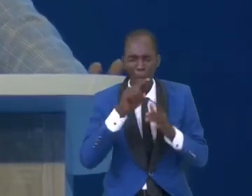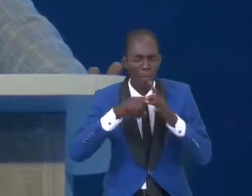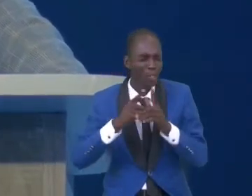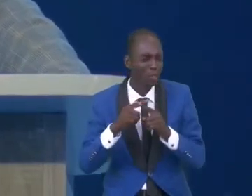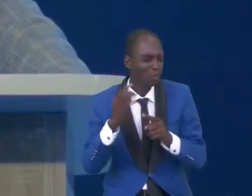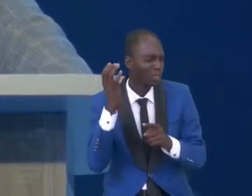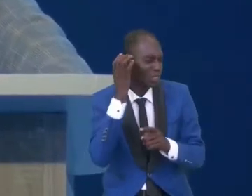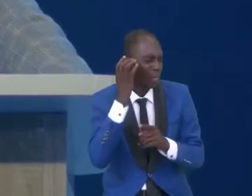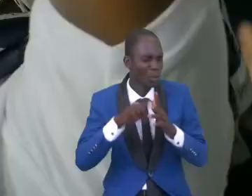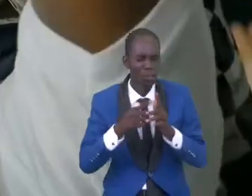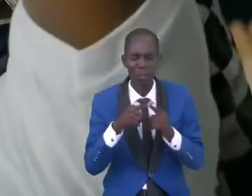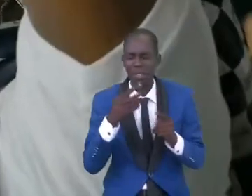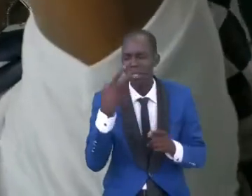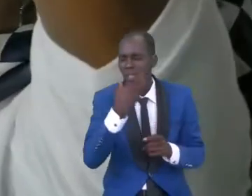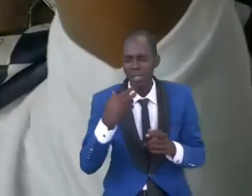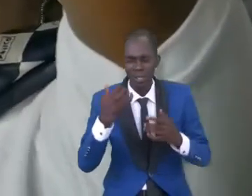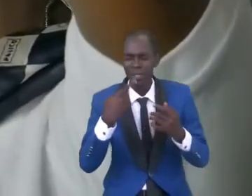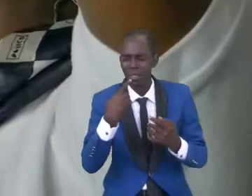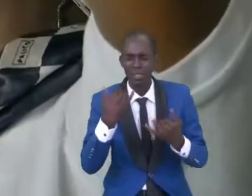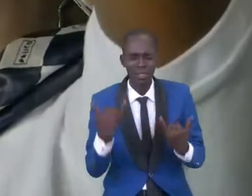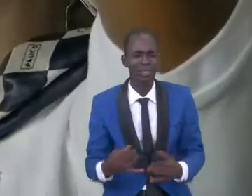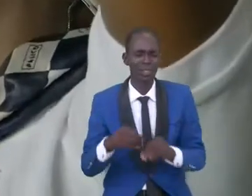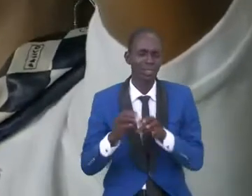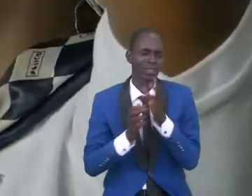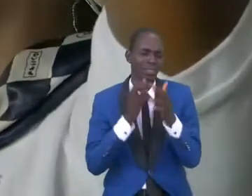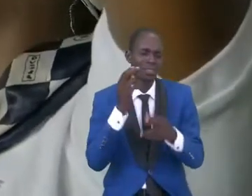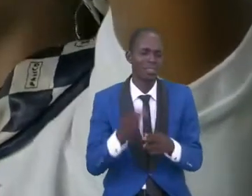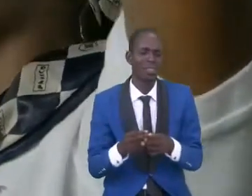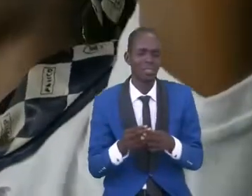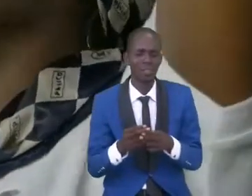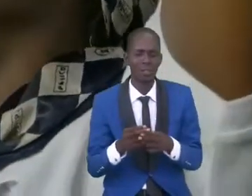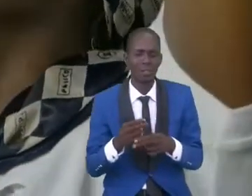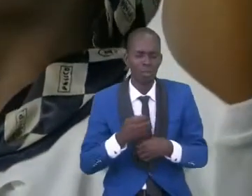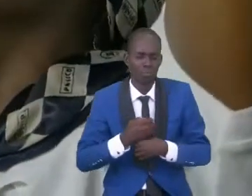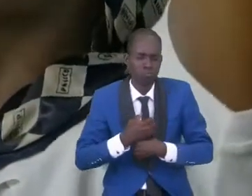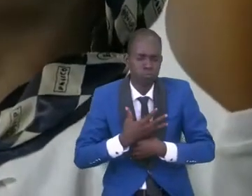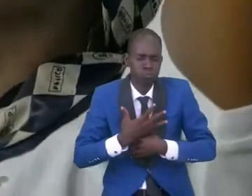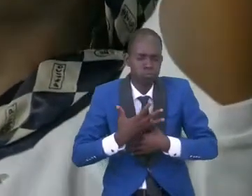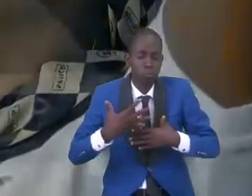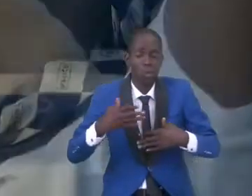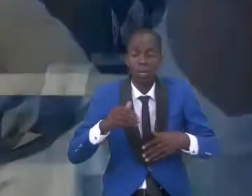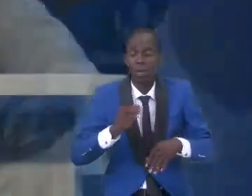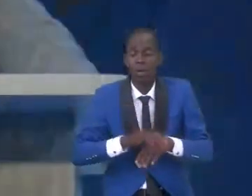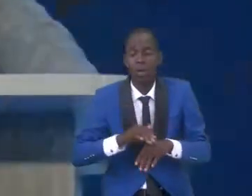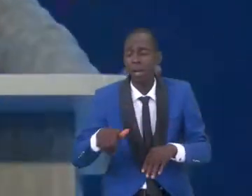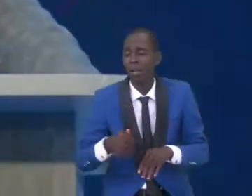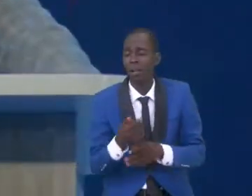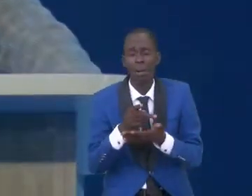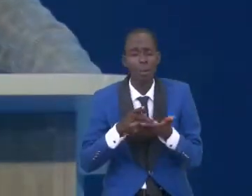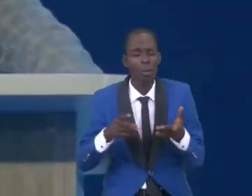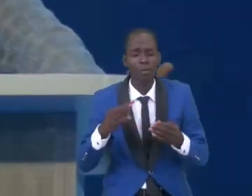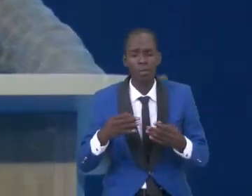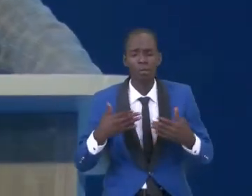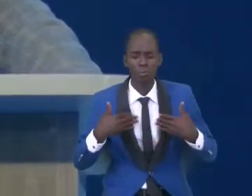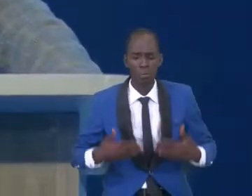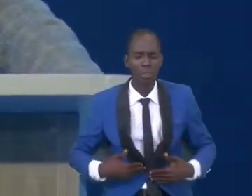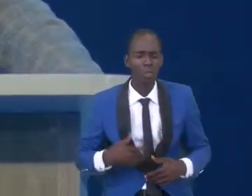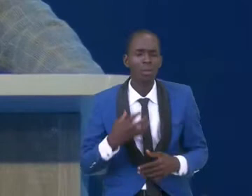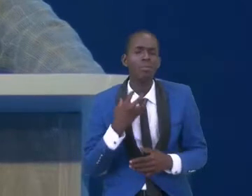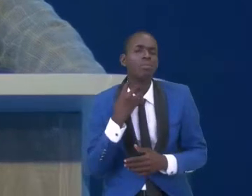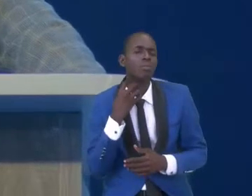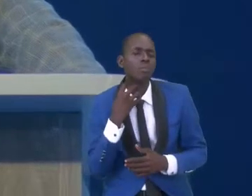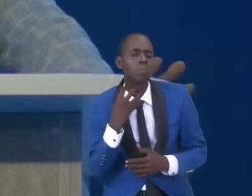to speak in Jesus' name. Swelling any part of the body, goiter,